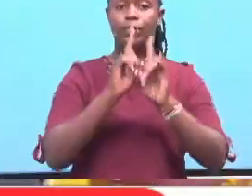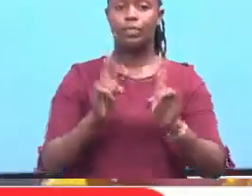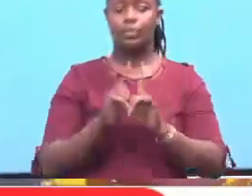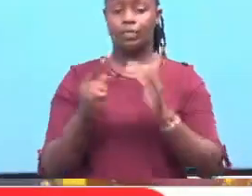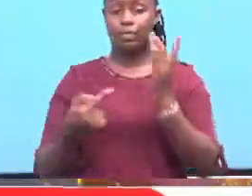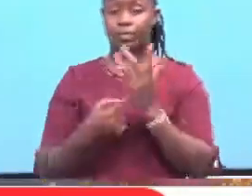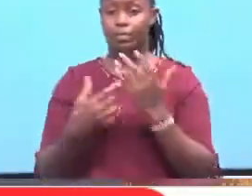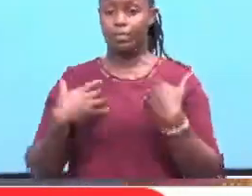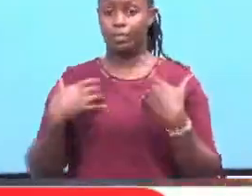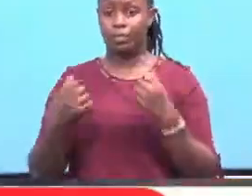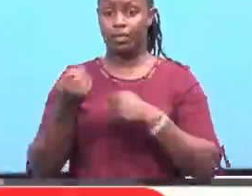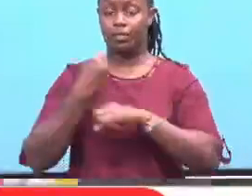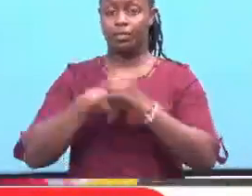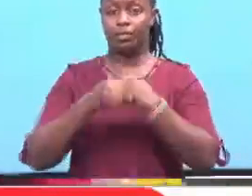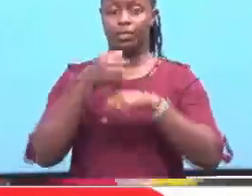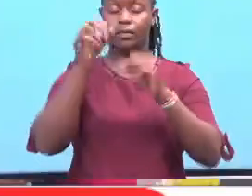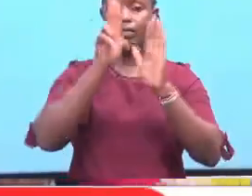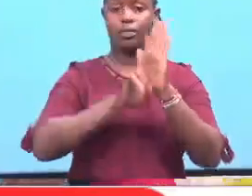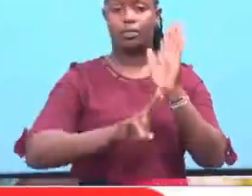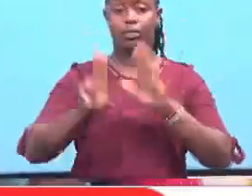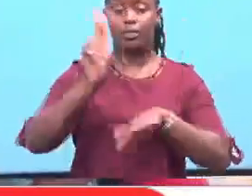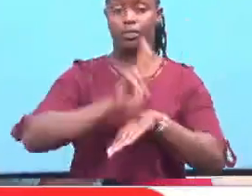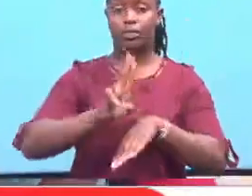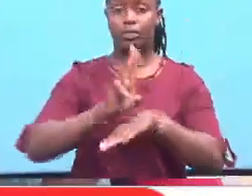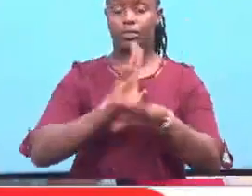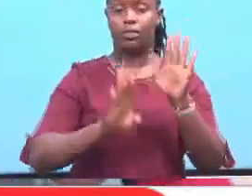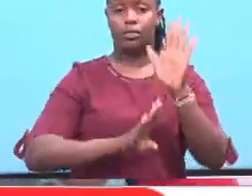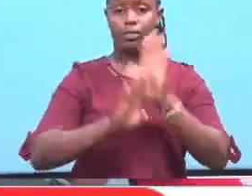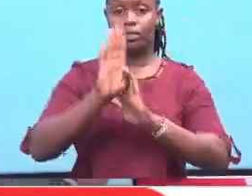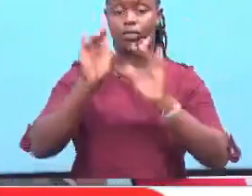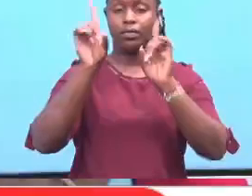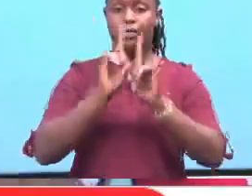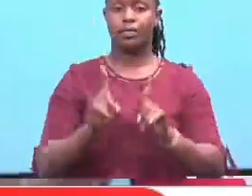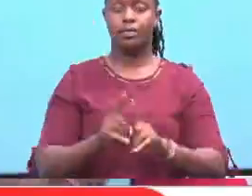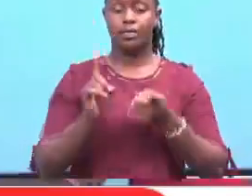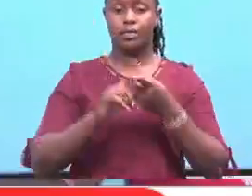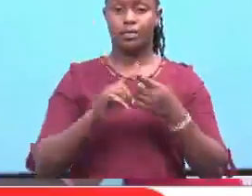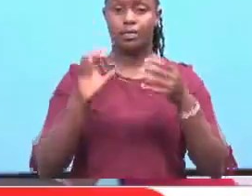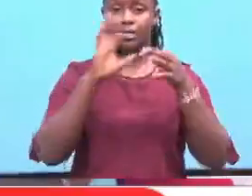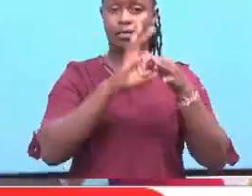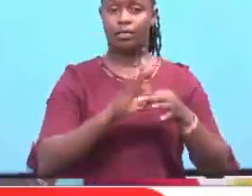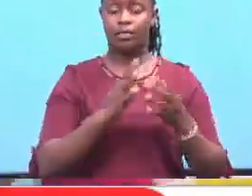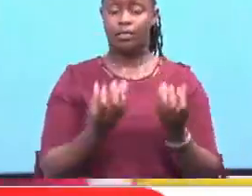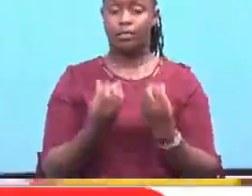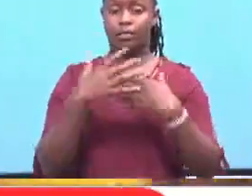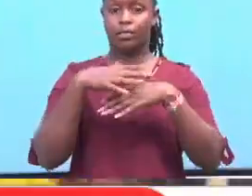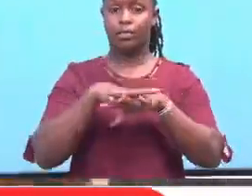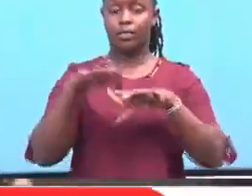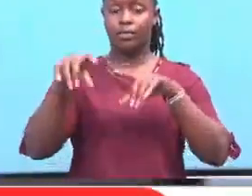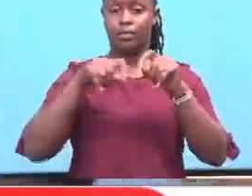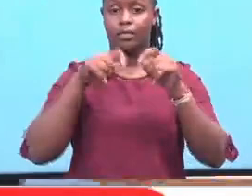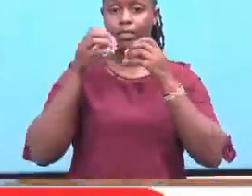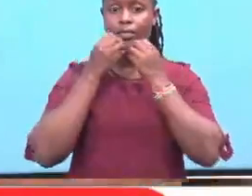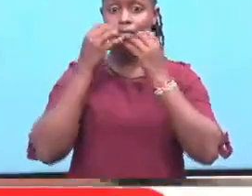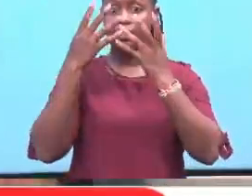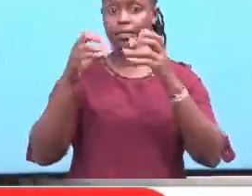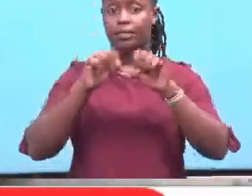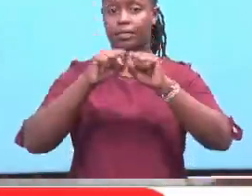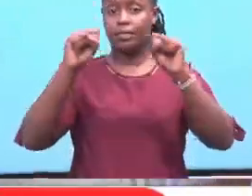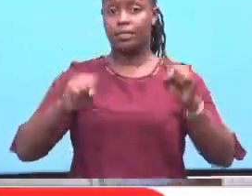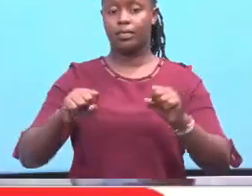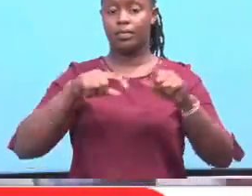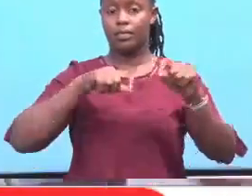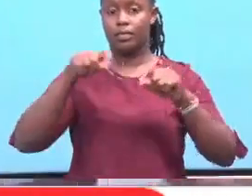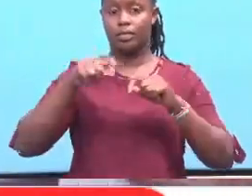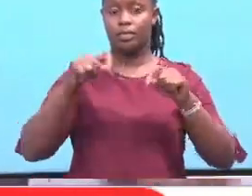Act will be used in developing and maintaining the comprehensive integrated management information system to manage the core